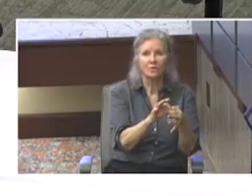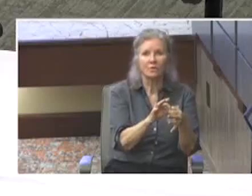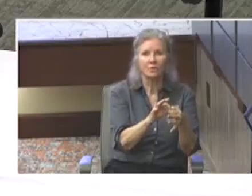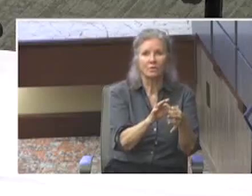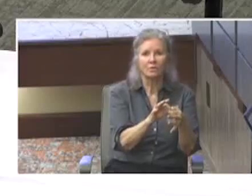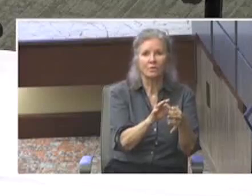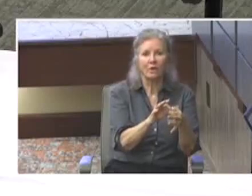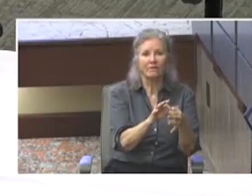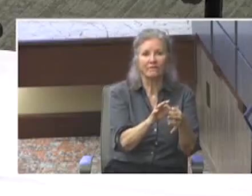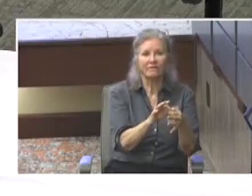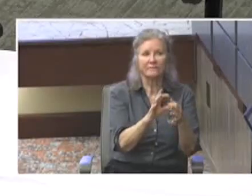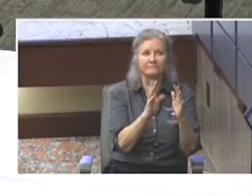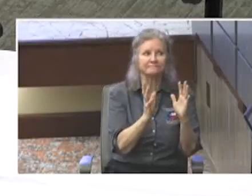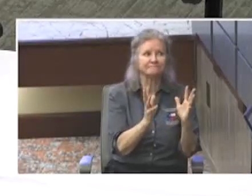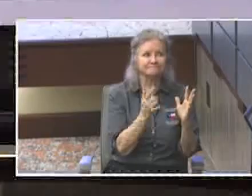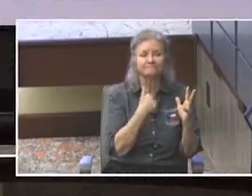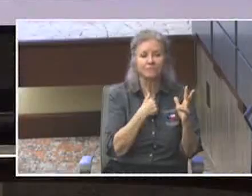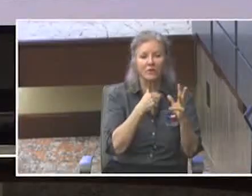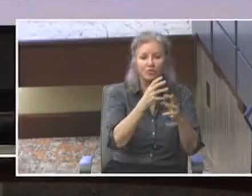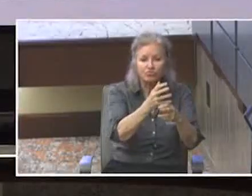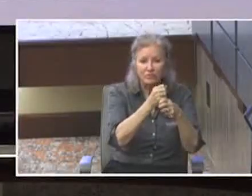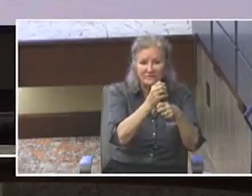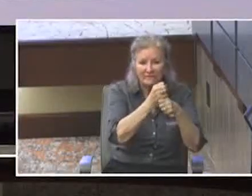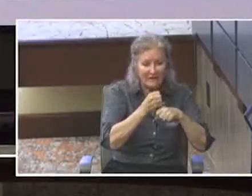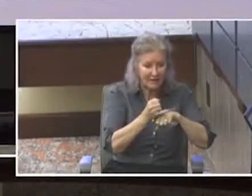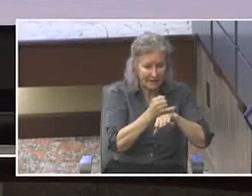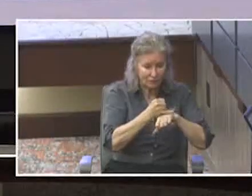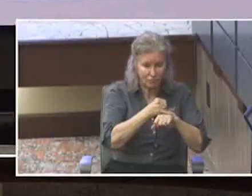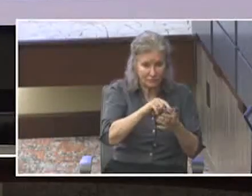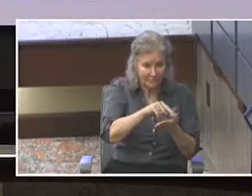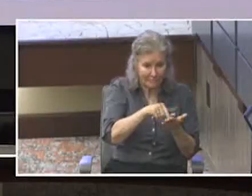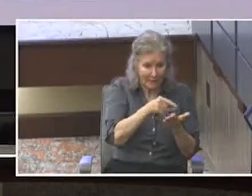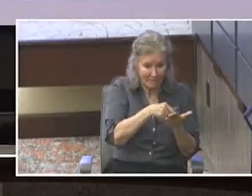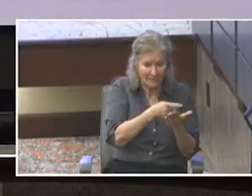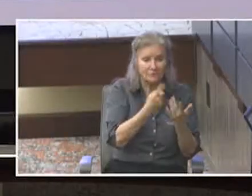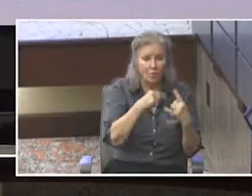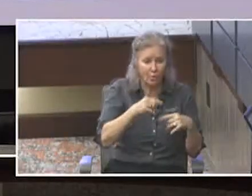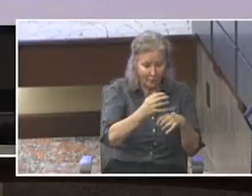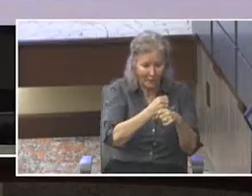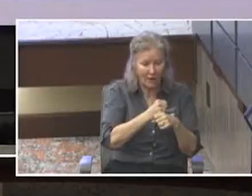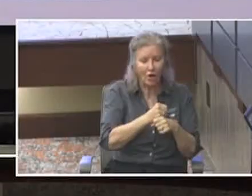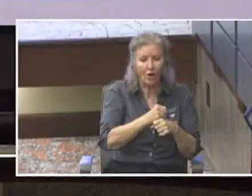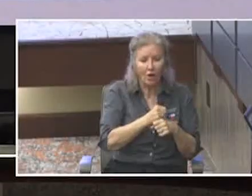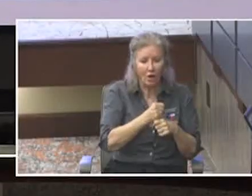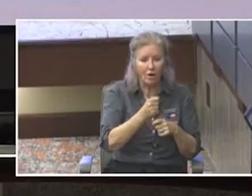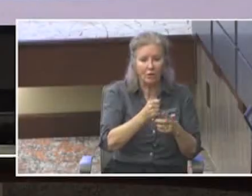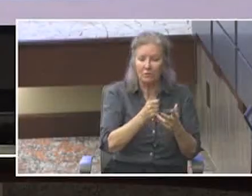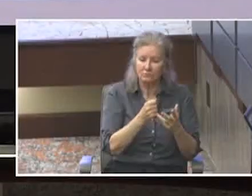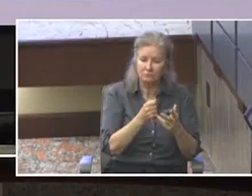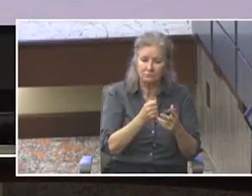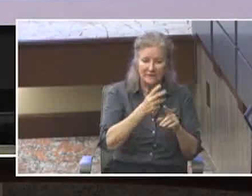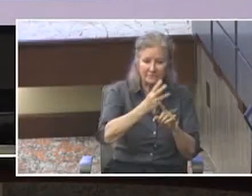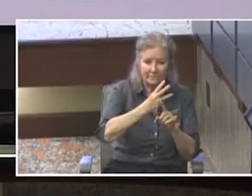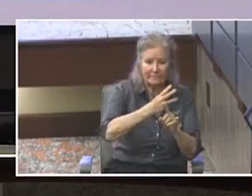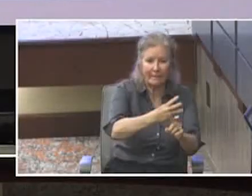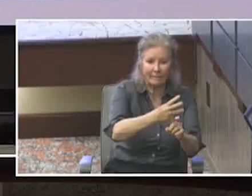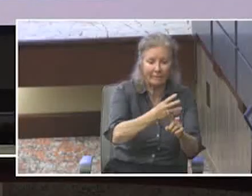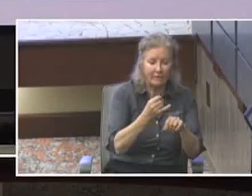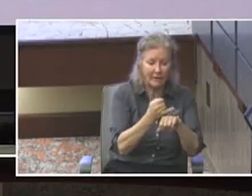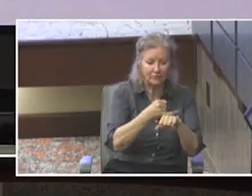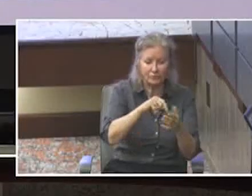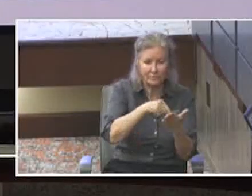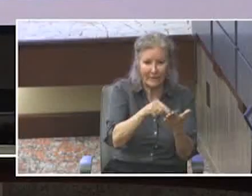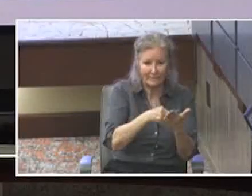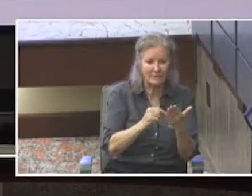the receiving of the interest payments when we get our semi-annual interest payments coming back